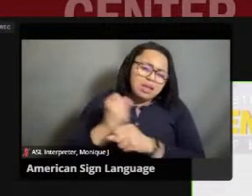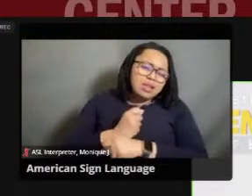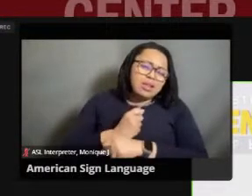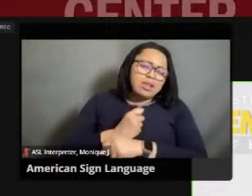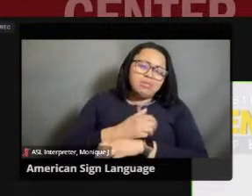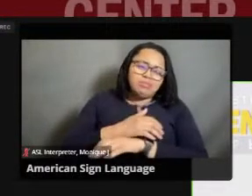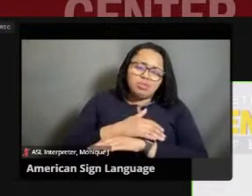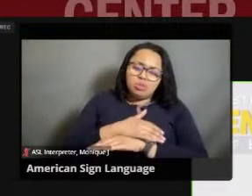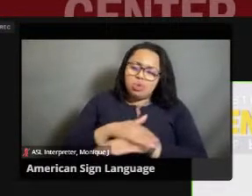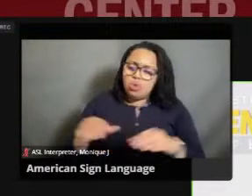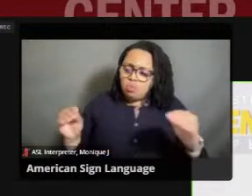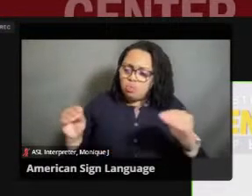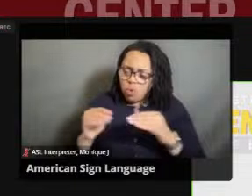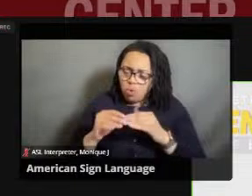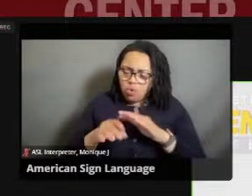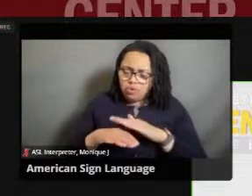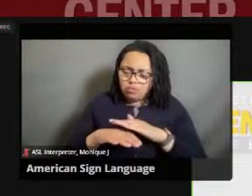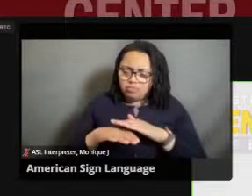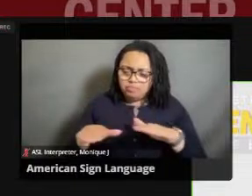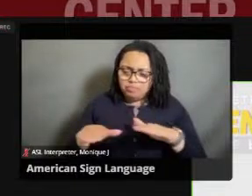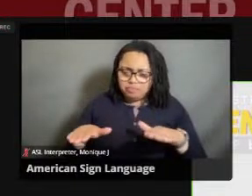now.